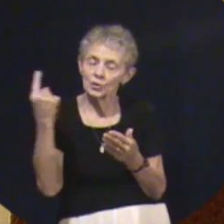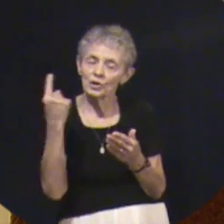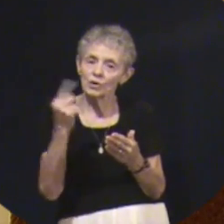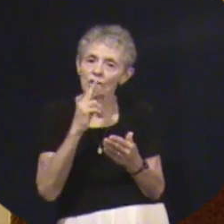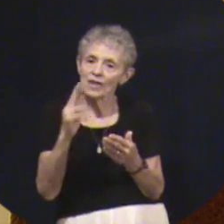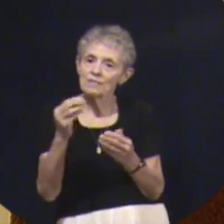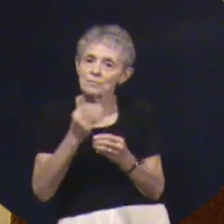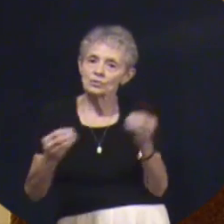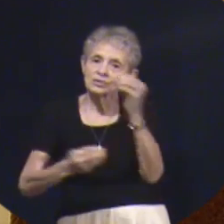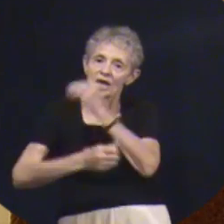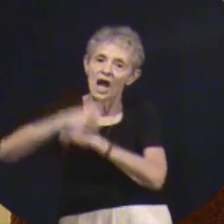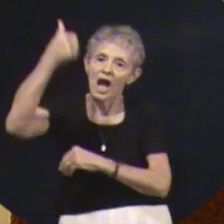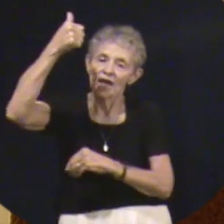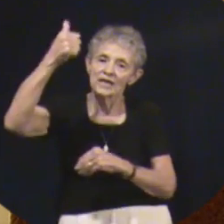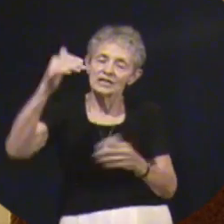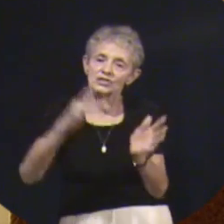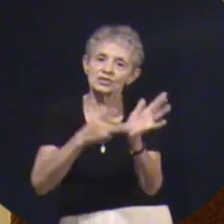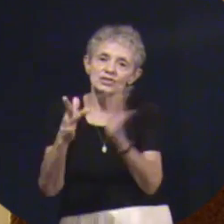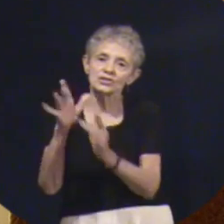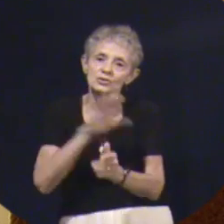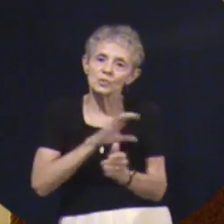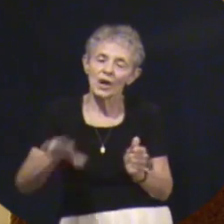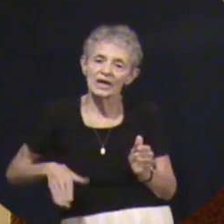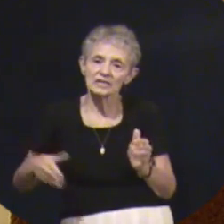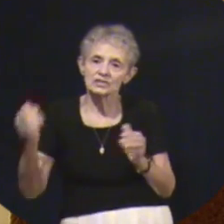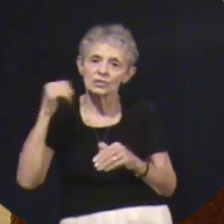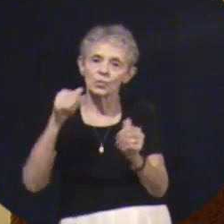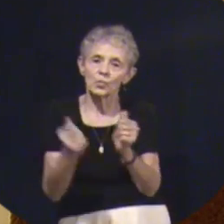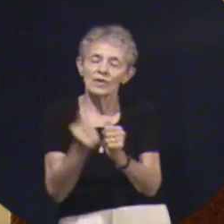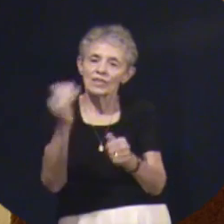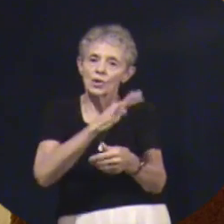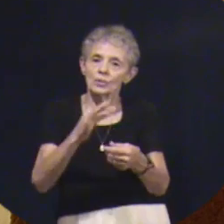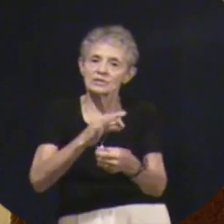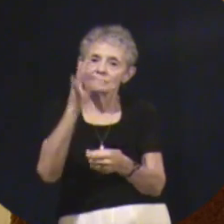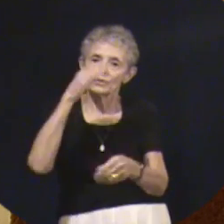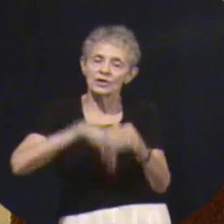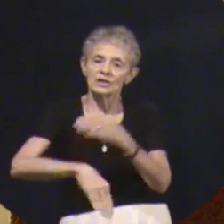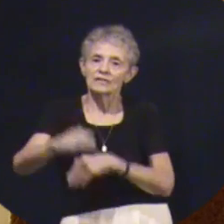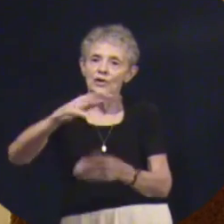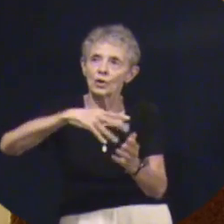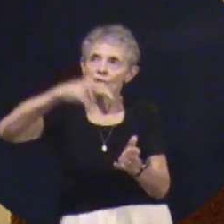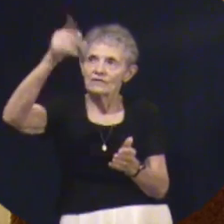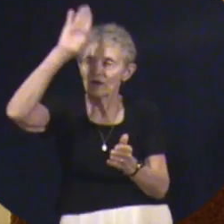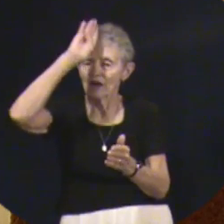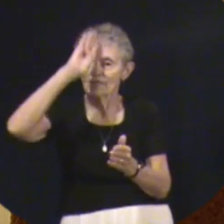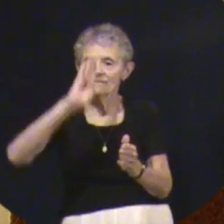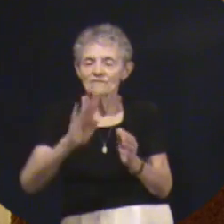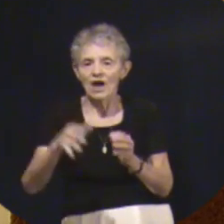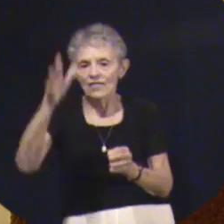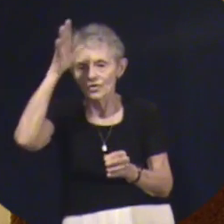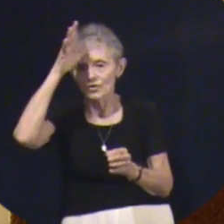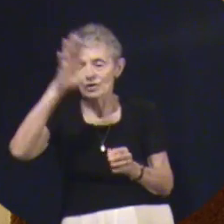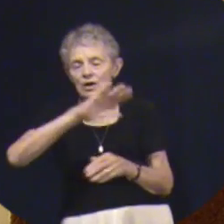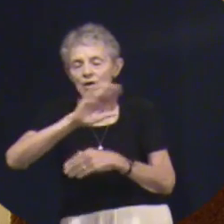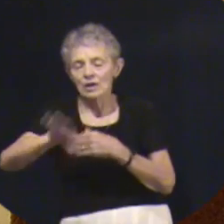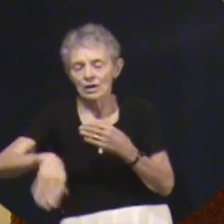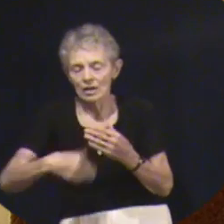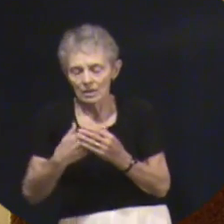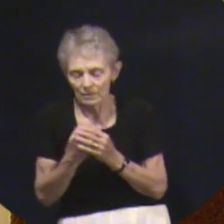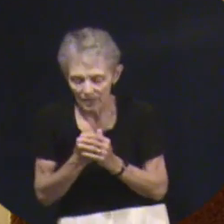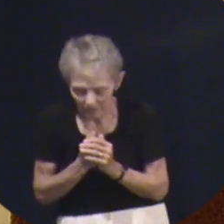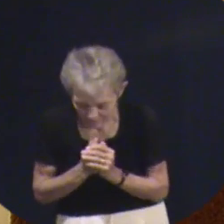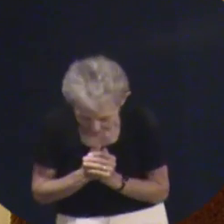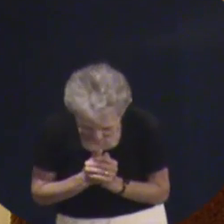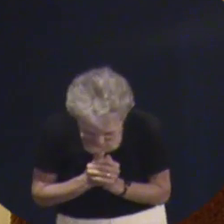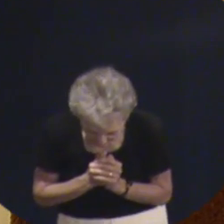you alone are the Most High, Jesus Christ, with the Holy Spirit, in the glory of God the Father.